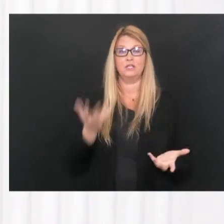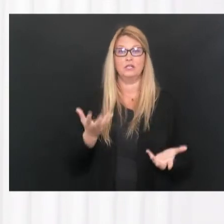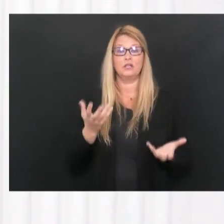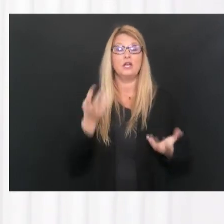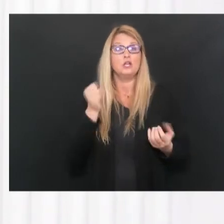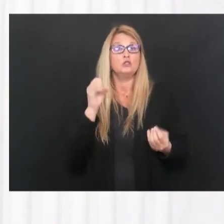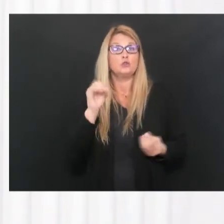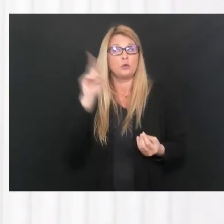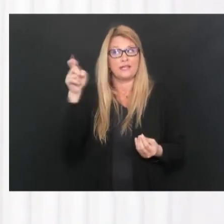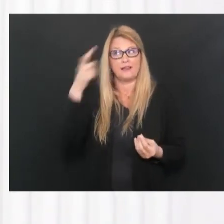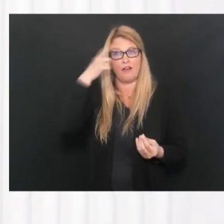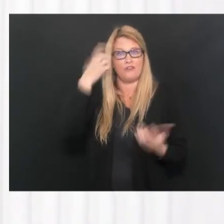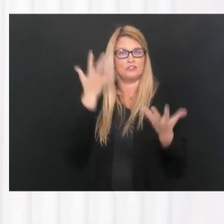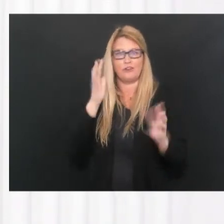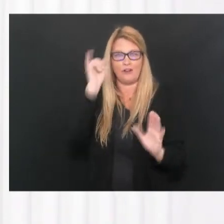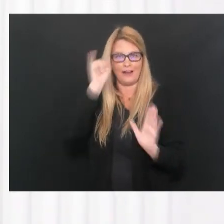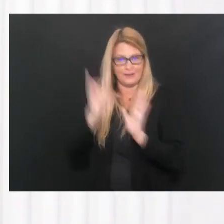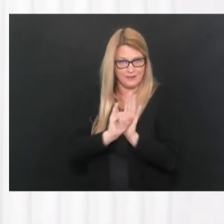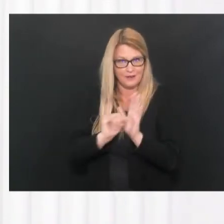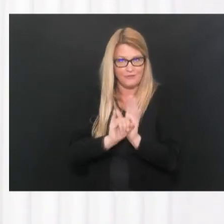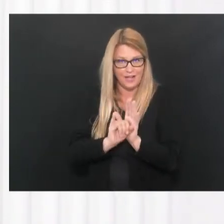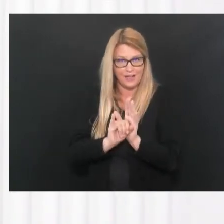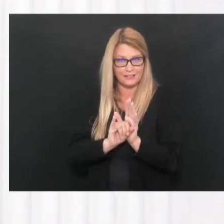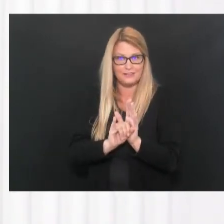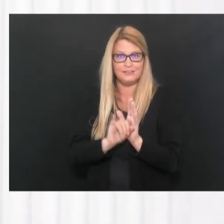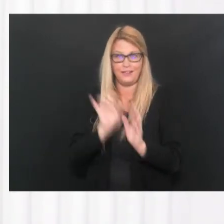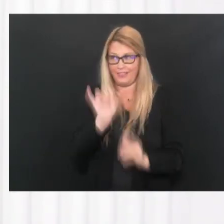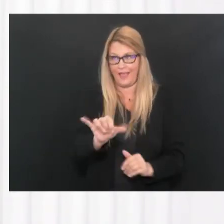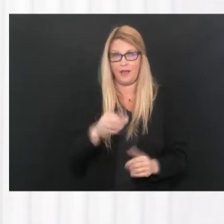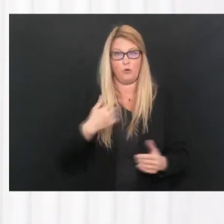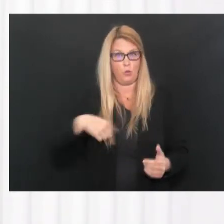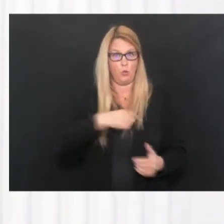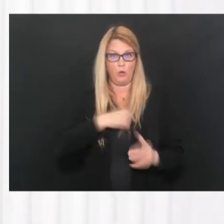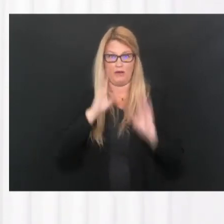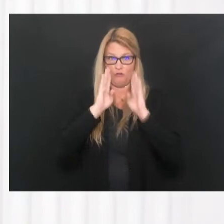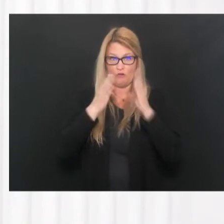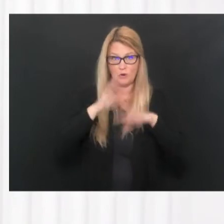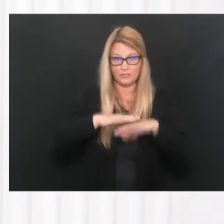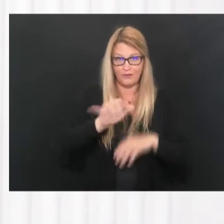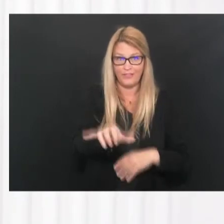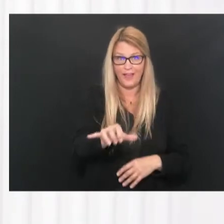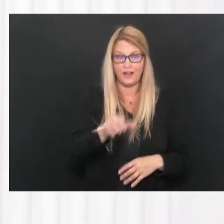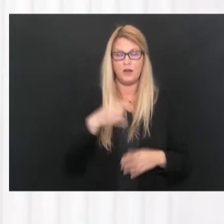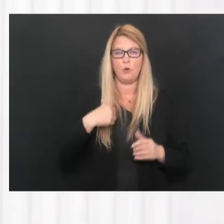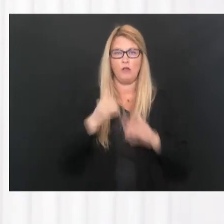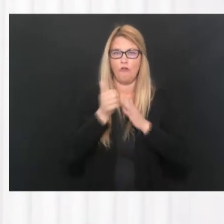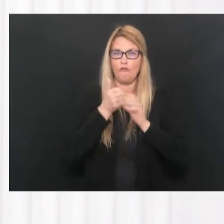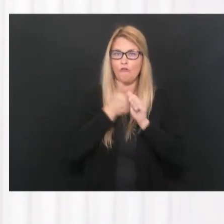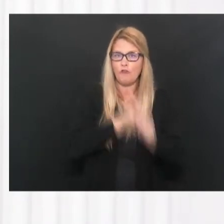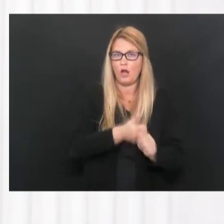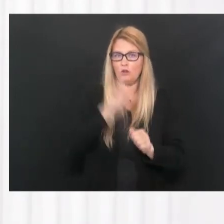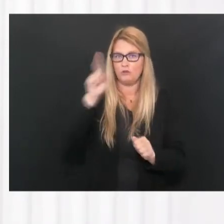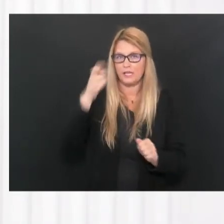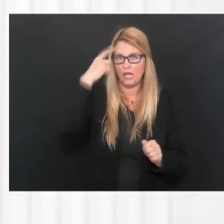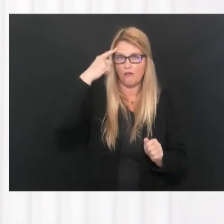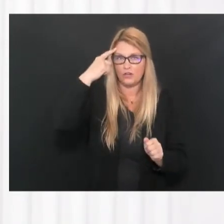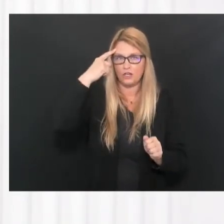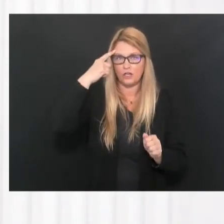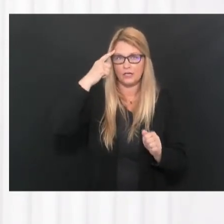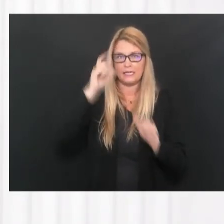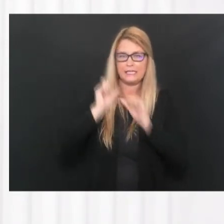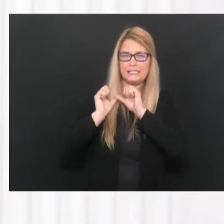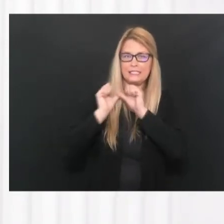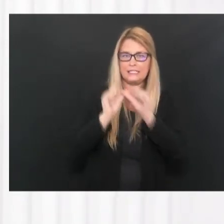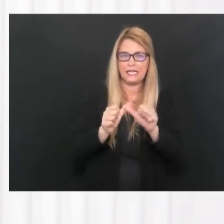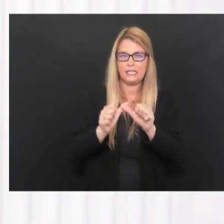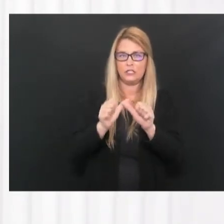The governor has identified, and we have identified that, and we are now going to follow the governor's lead and continue to pivot and to